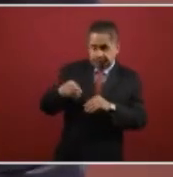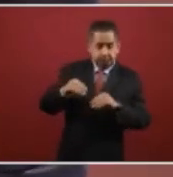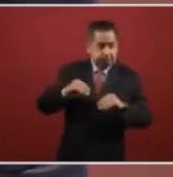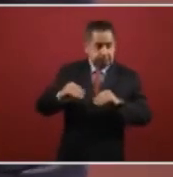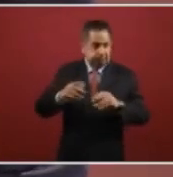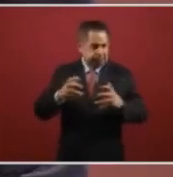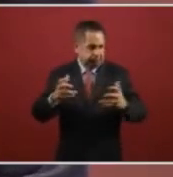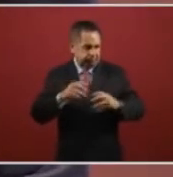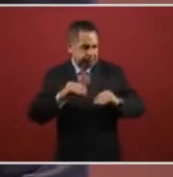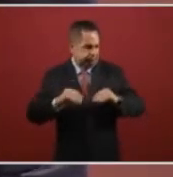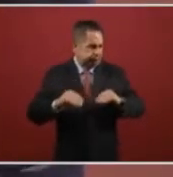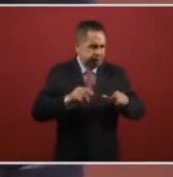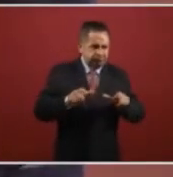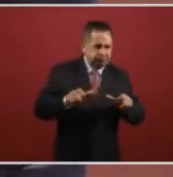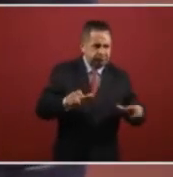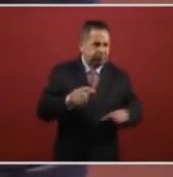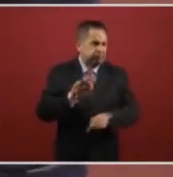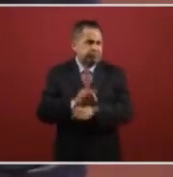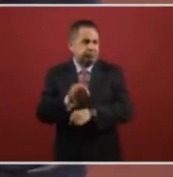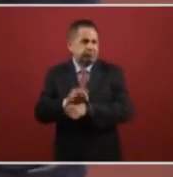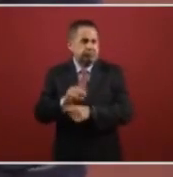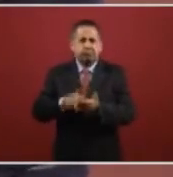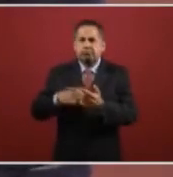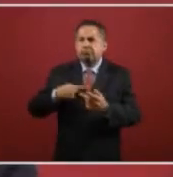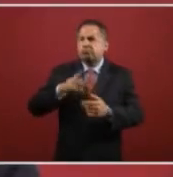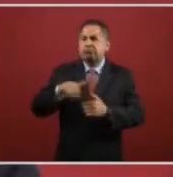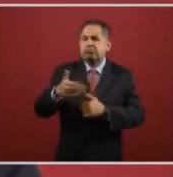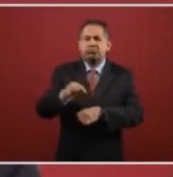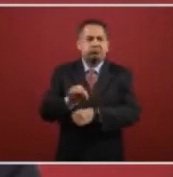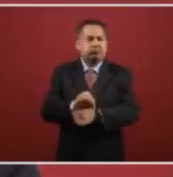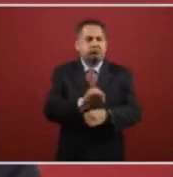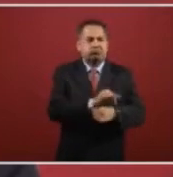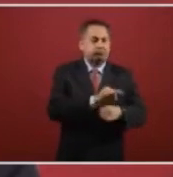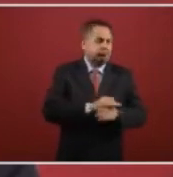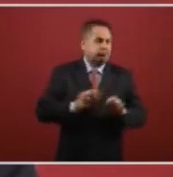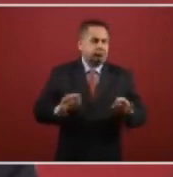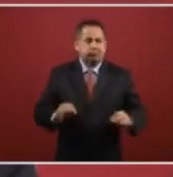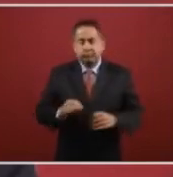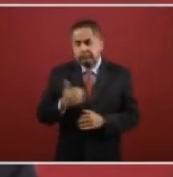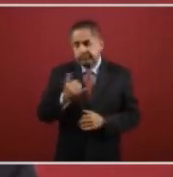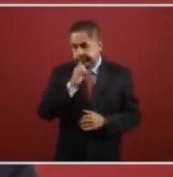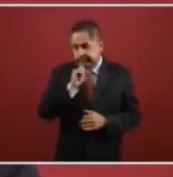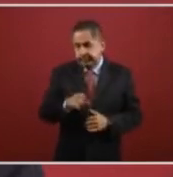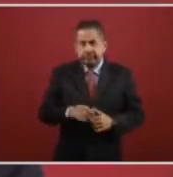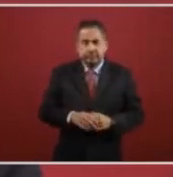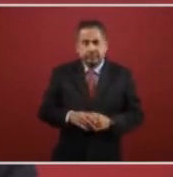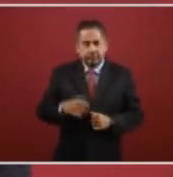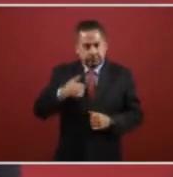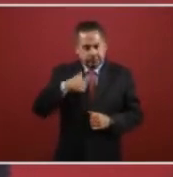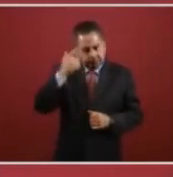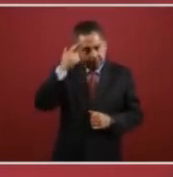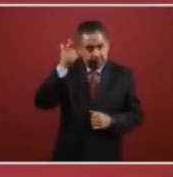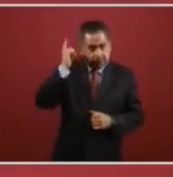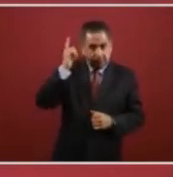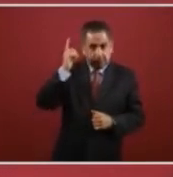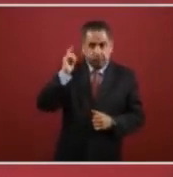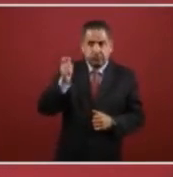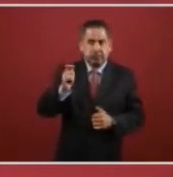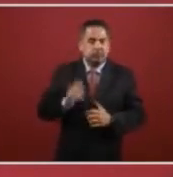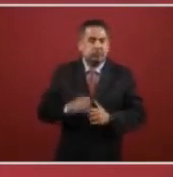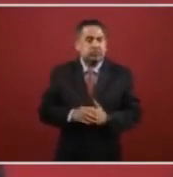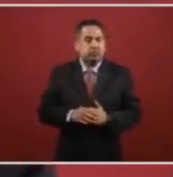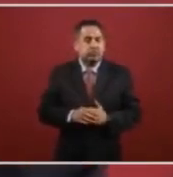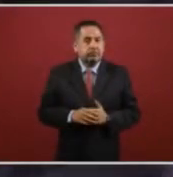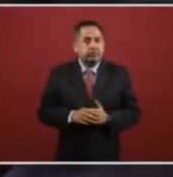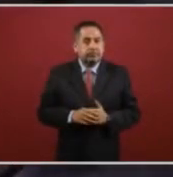in order to come to protective actions, to protect the citizens. And I